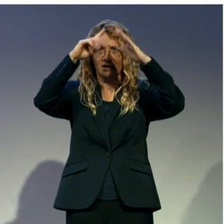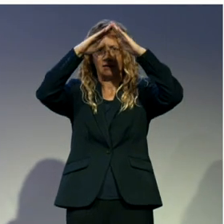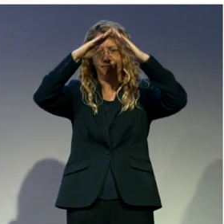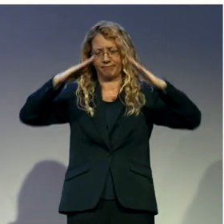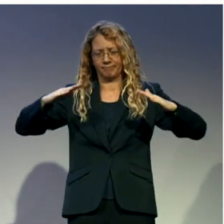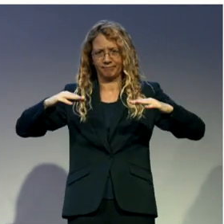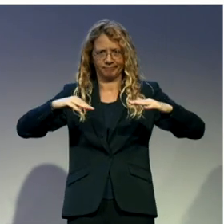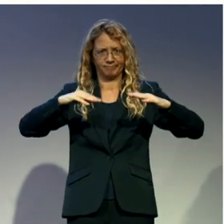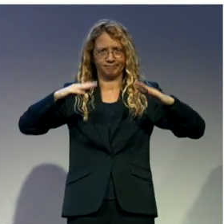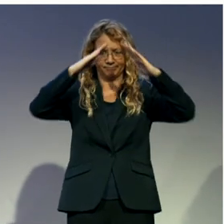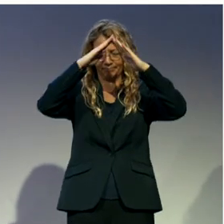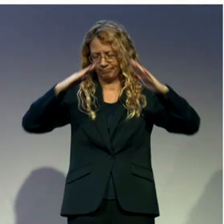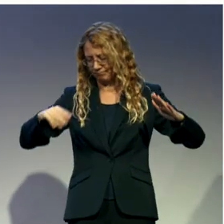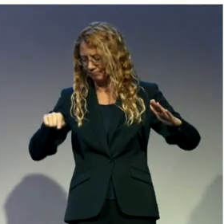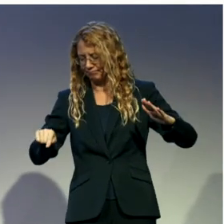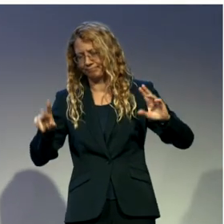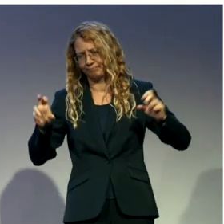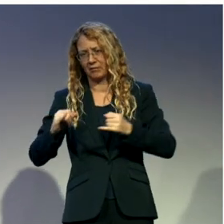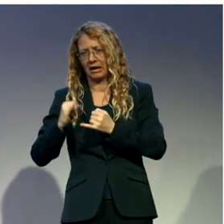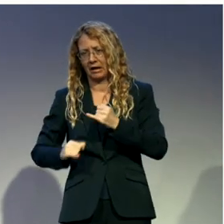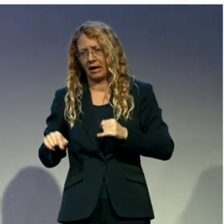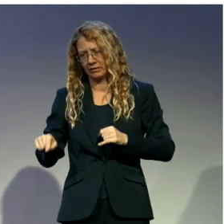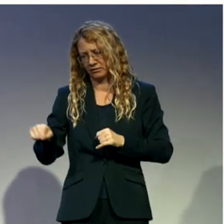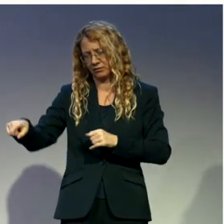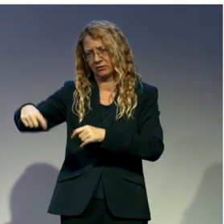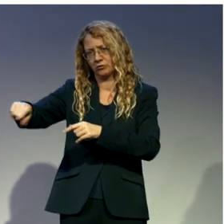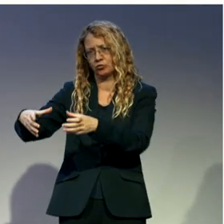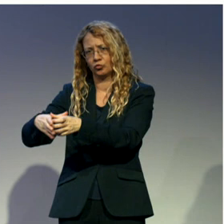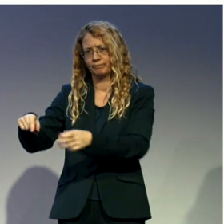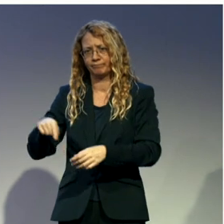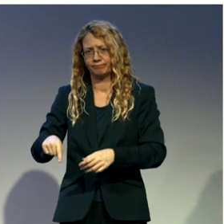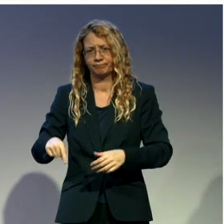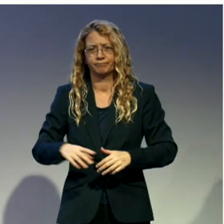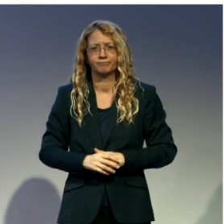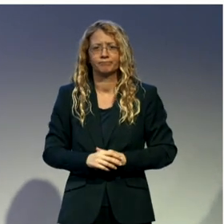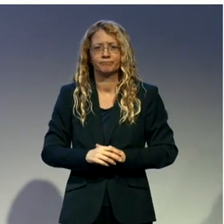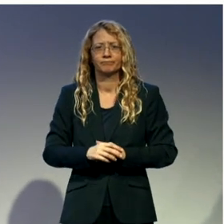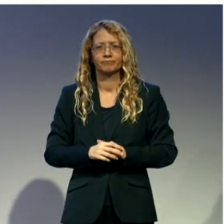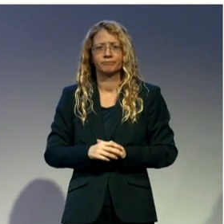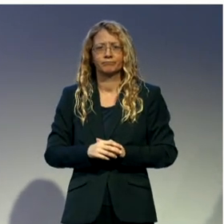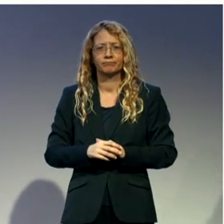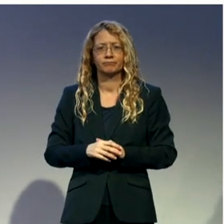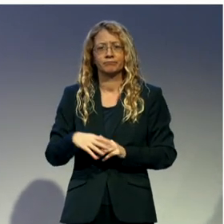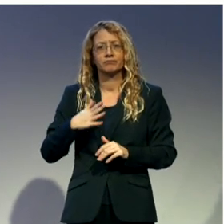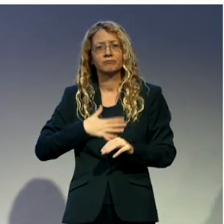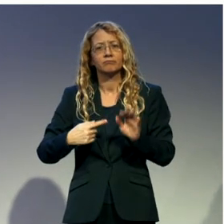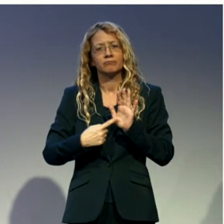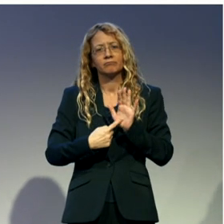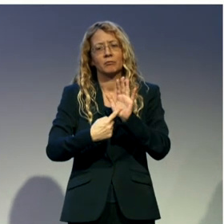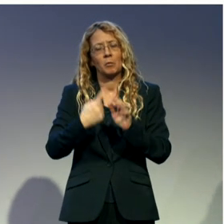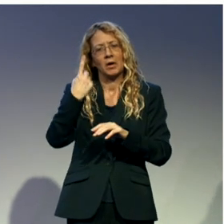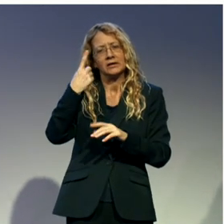We are presenting here a very niche model where they become the providers from the